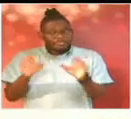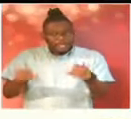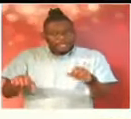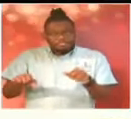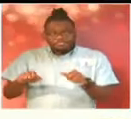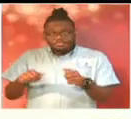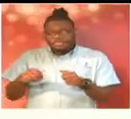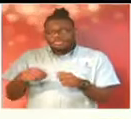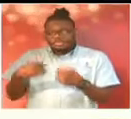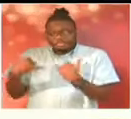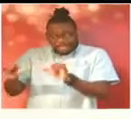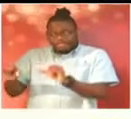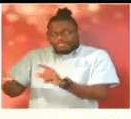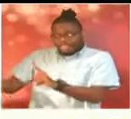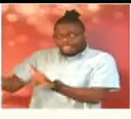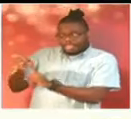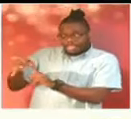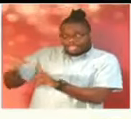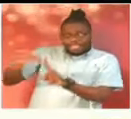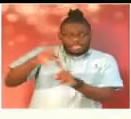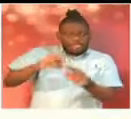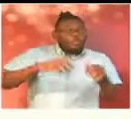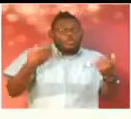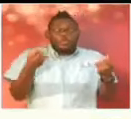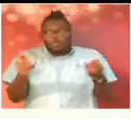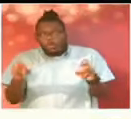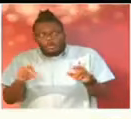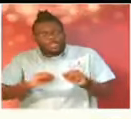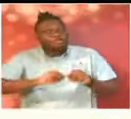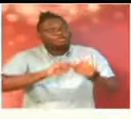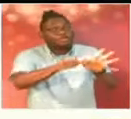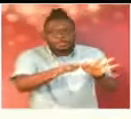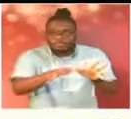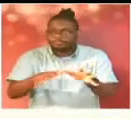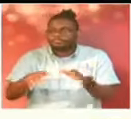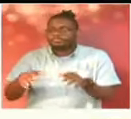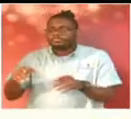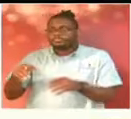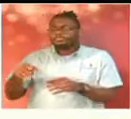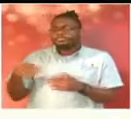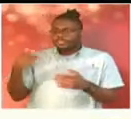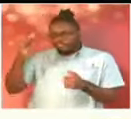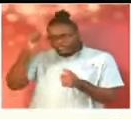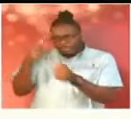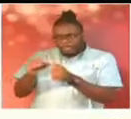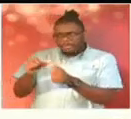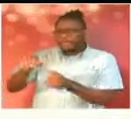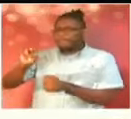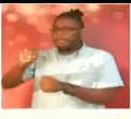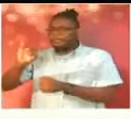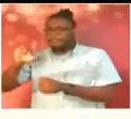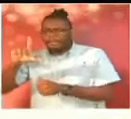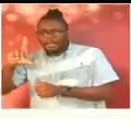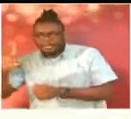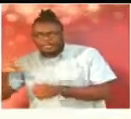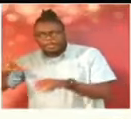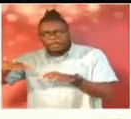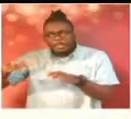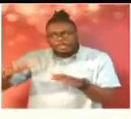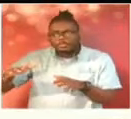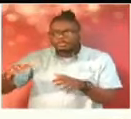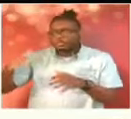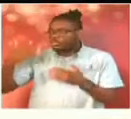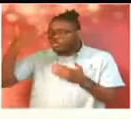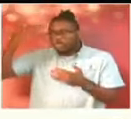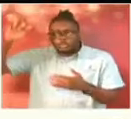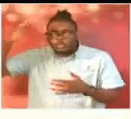that an infection can happen. It would be a much less severe, possibly unnoticeable infection, and for that